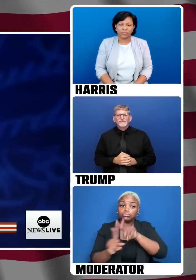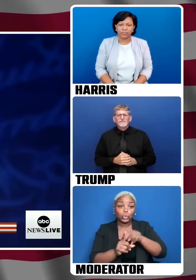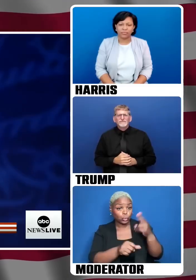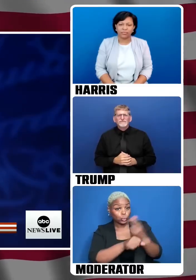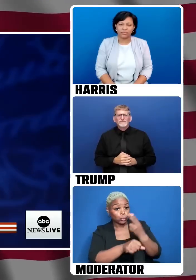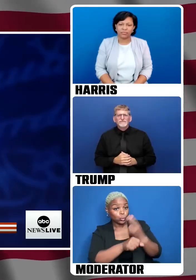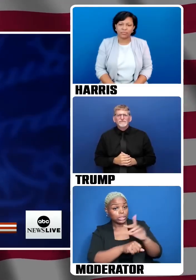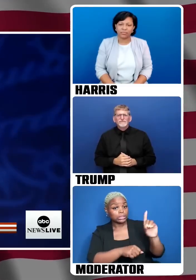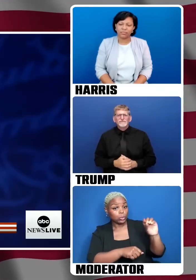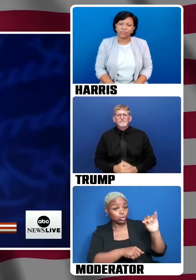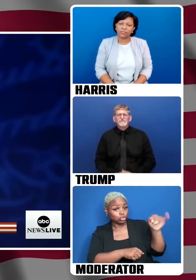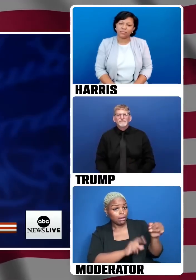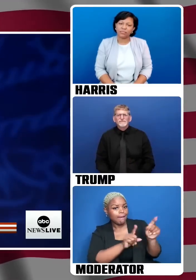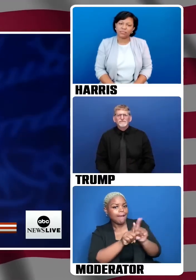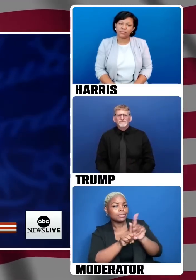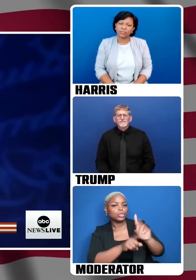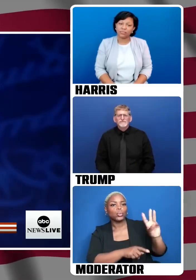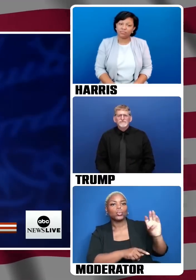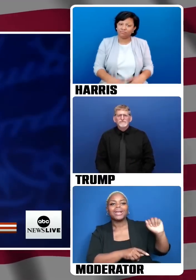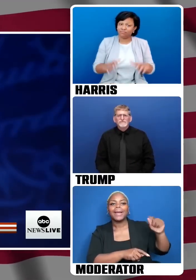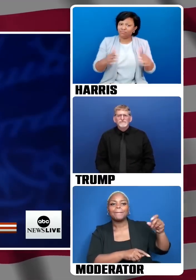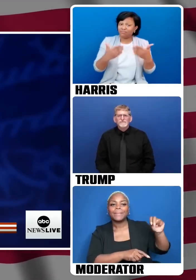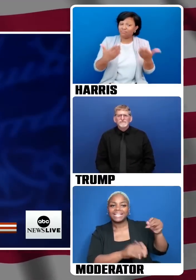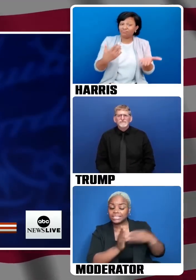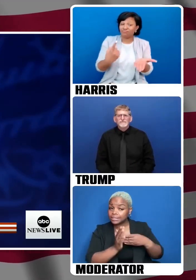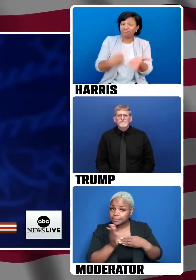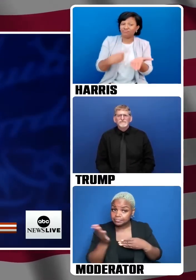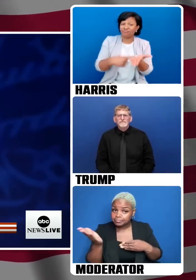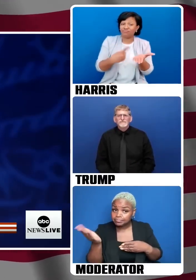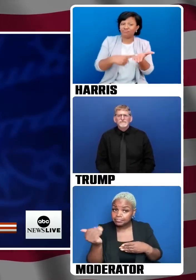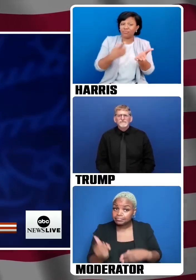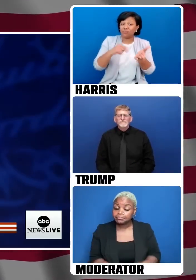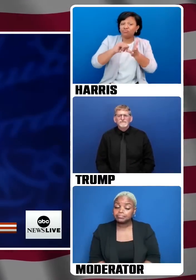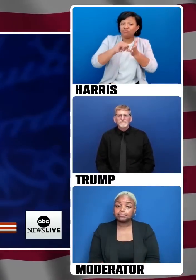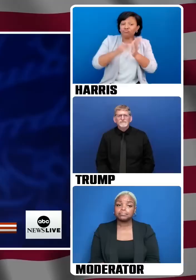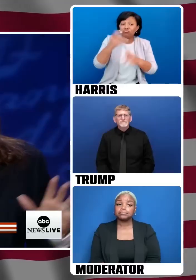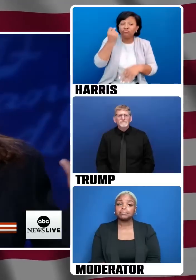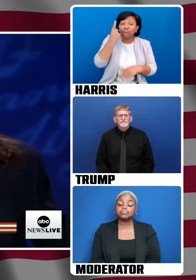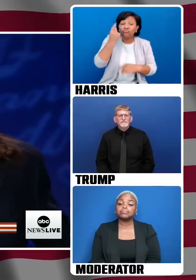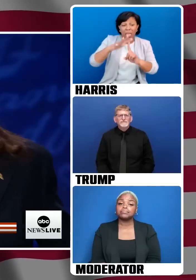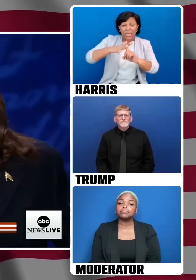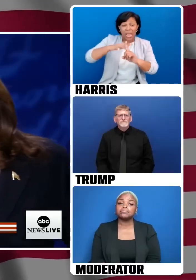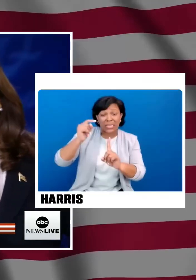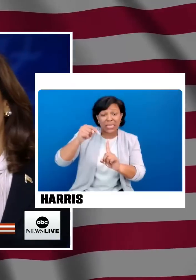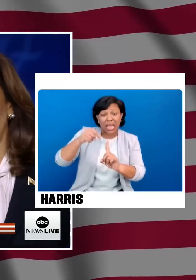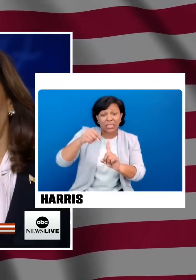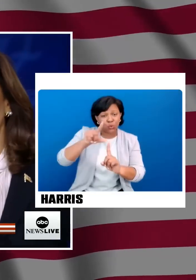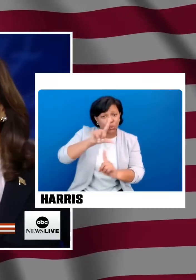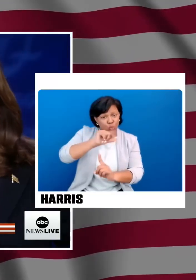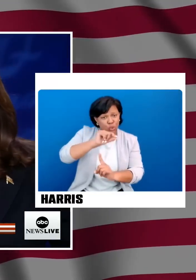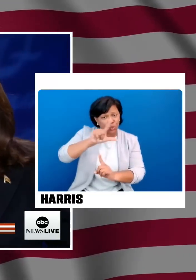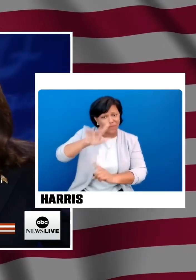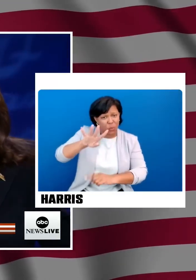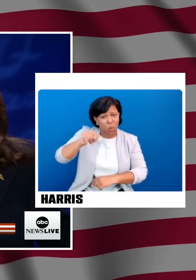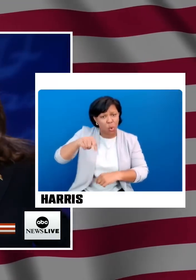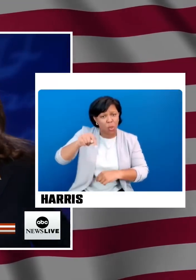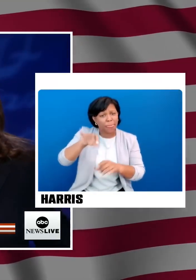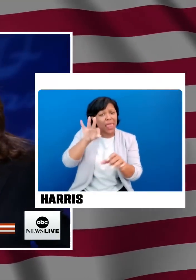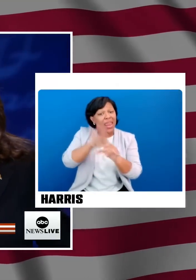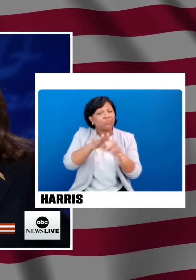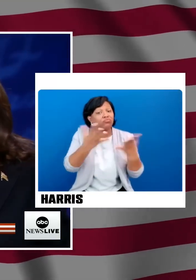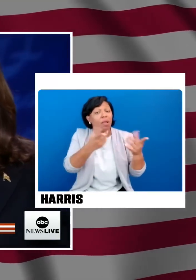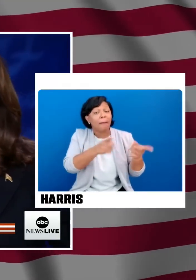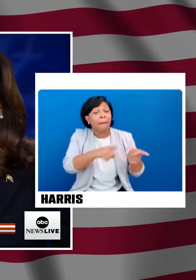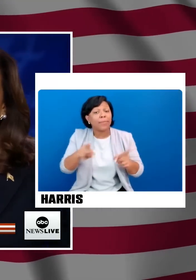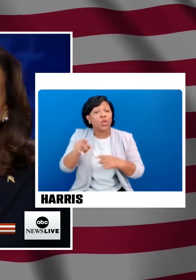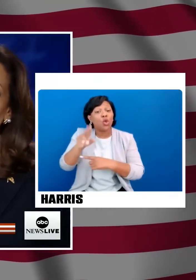about extreme and understand the context in which this election in 2024 is taking place. The United States Supreme Court